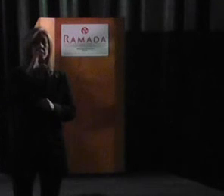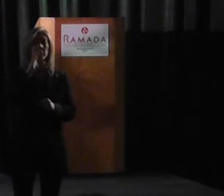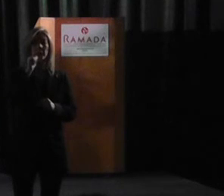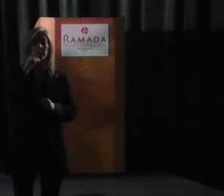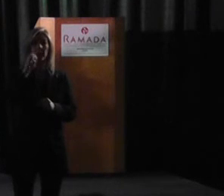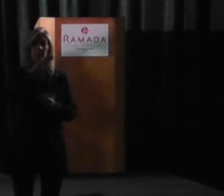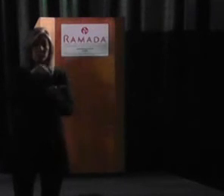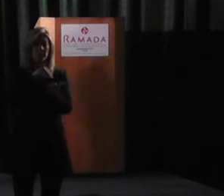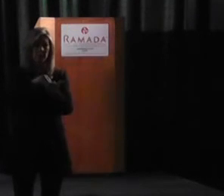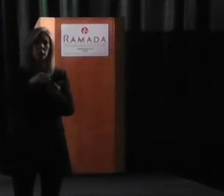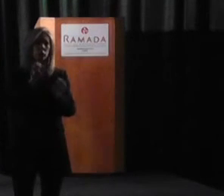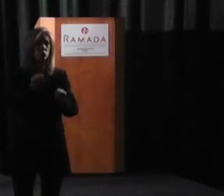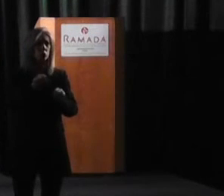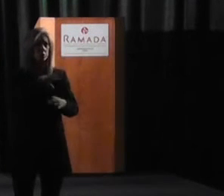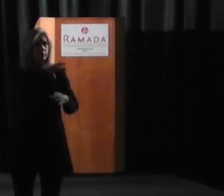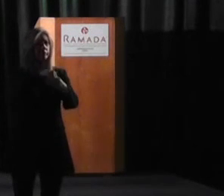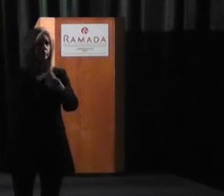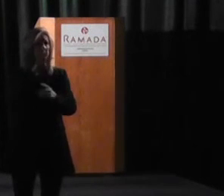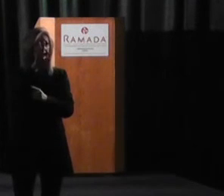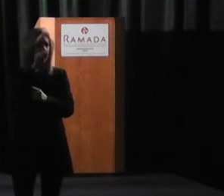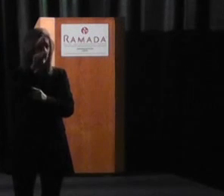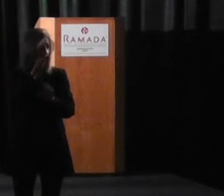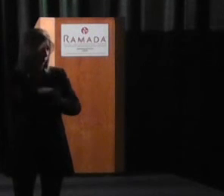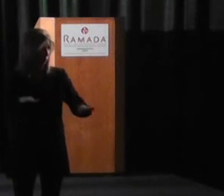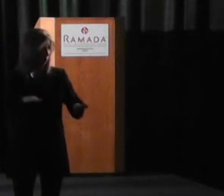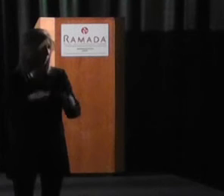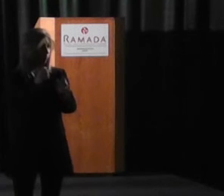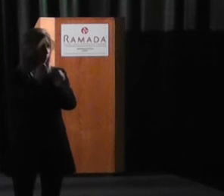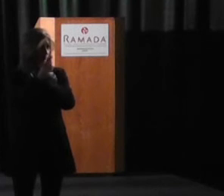per semester. This program is now known as Free to Be Me.